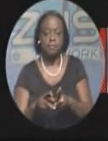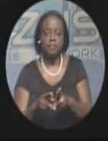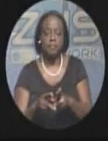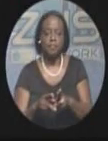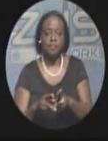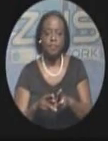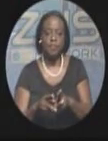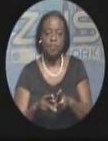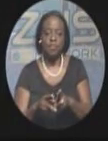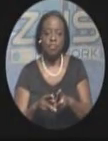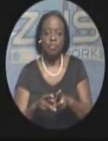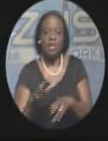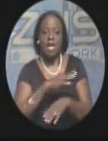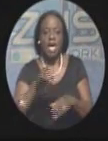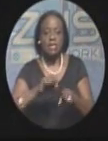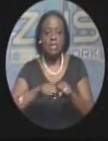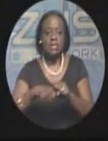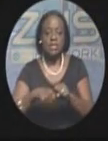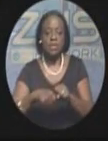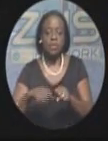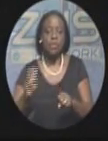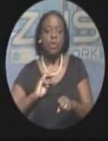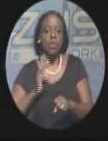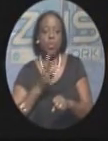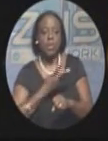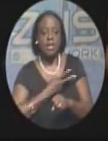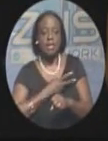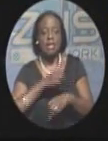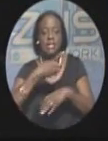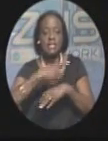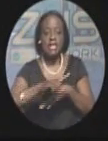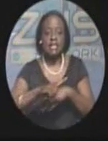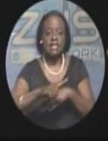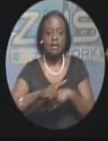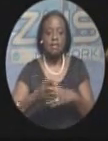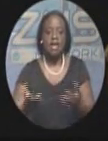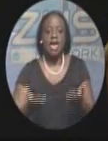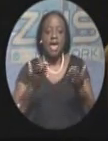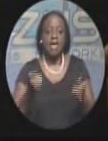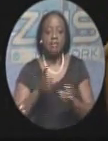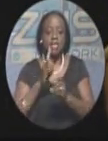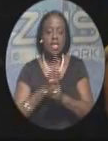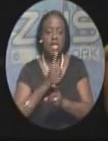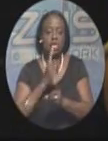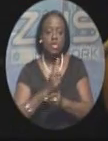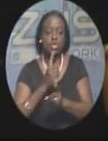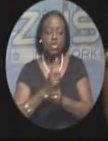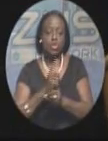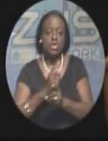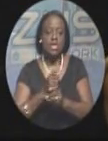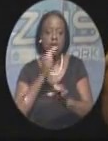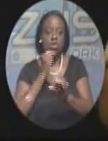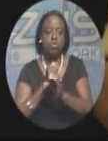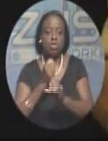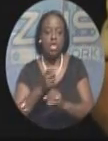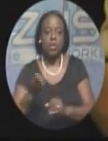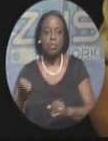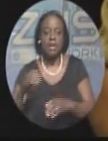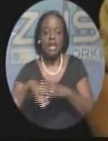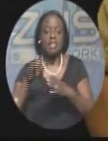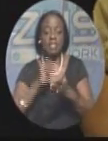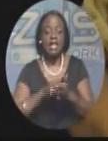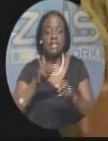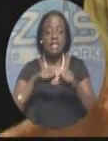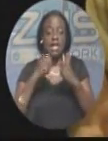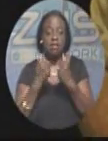was. And so we likewise dispatched heavy-duty equipment to that area. And I can tell you that we took from that area of